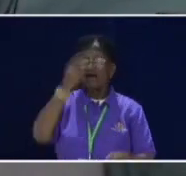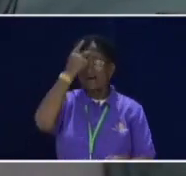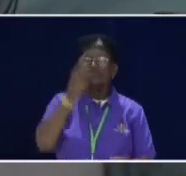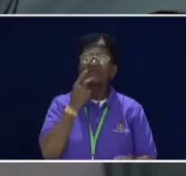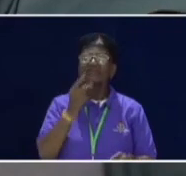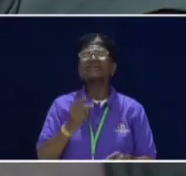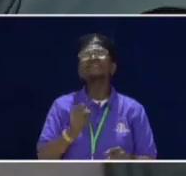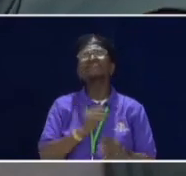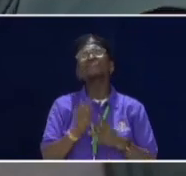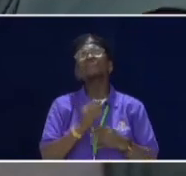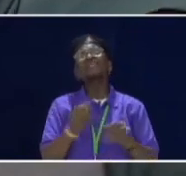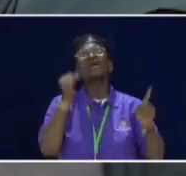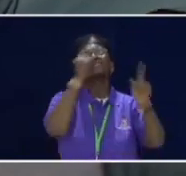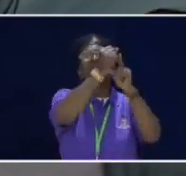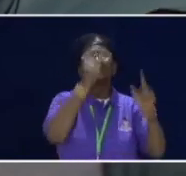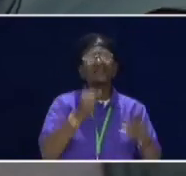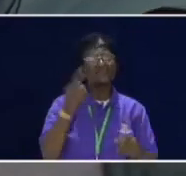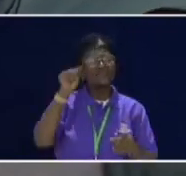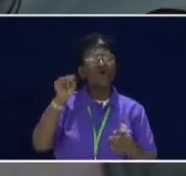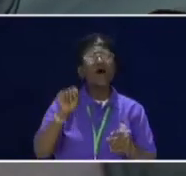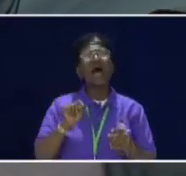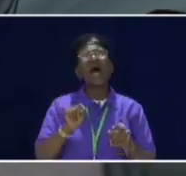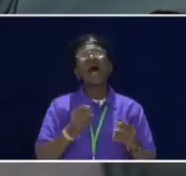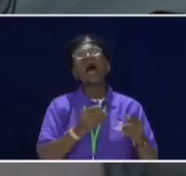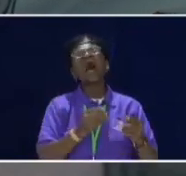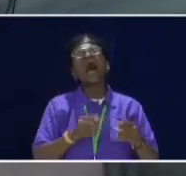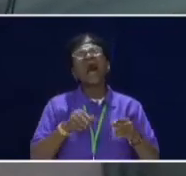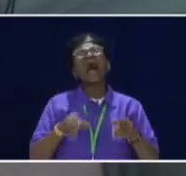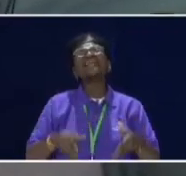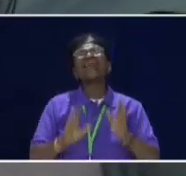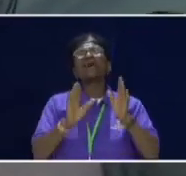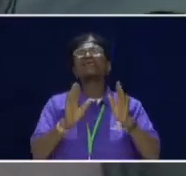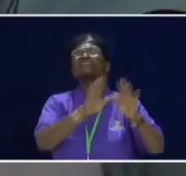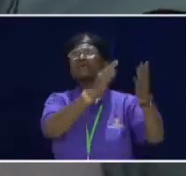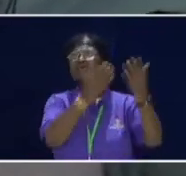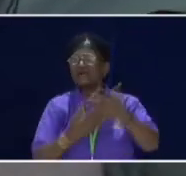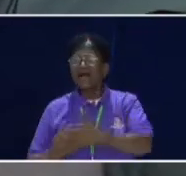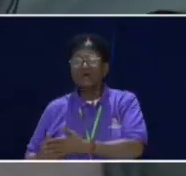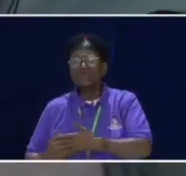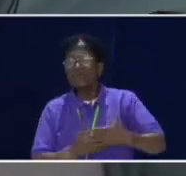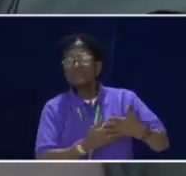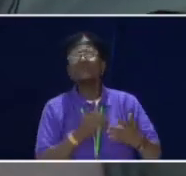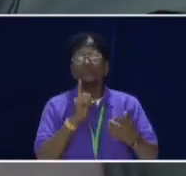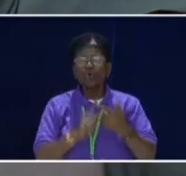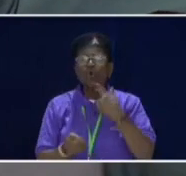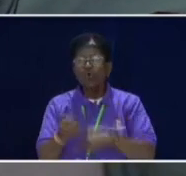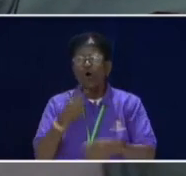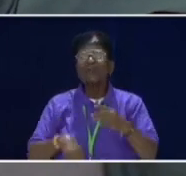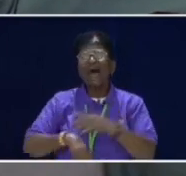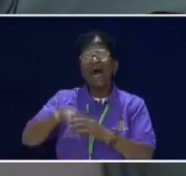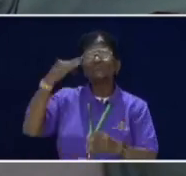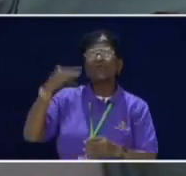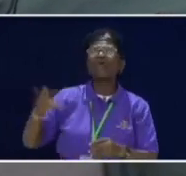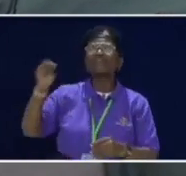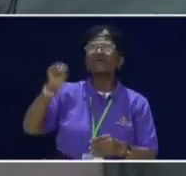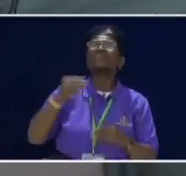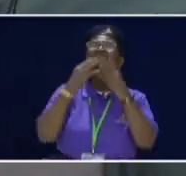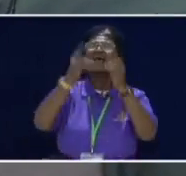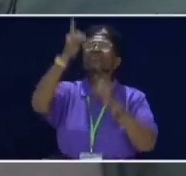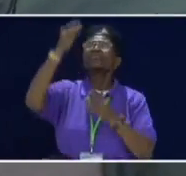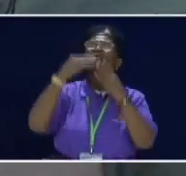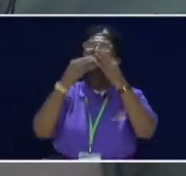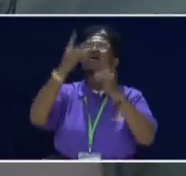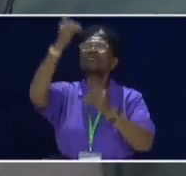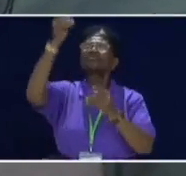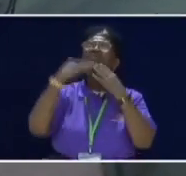issues, for allowing a miracle baby to come out of them. Thank you, thank you, thank you, and thank you.